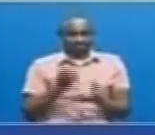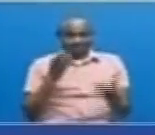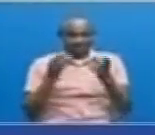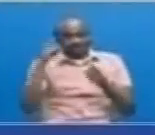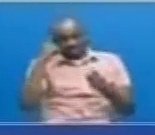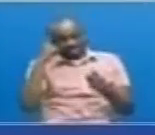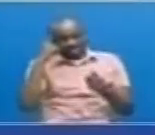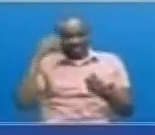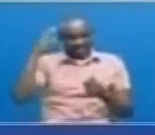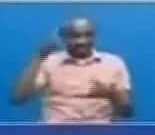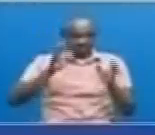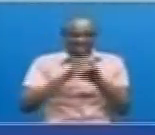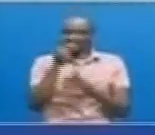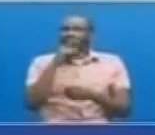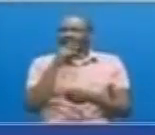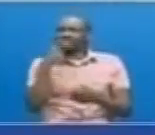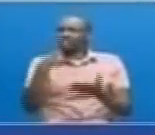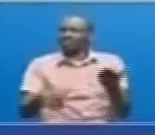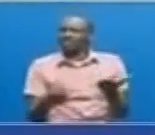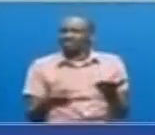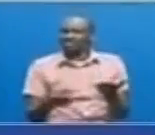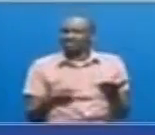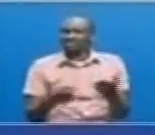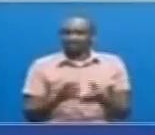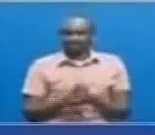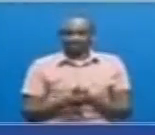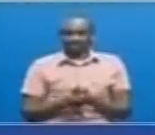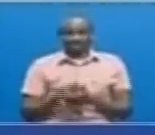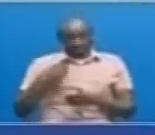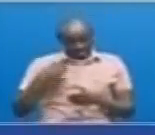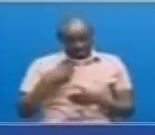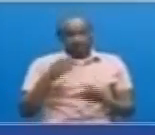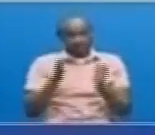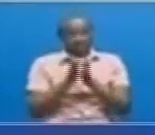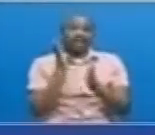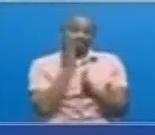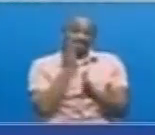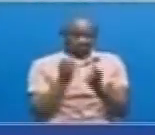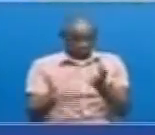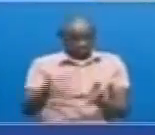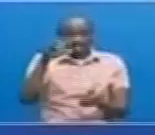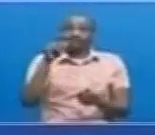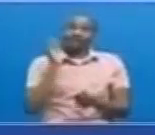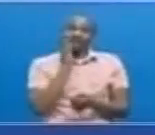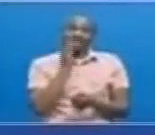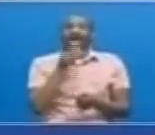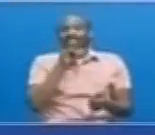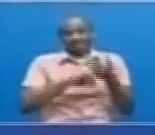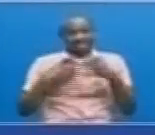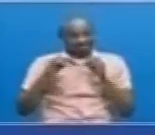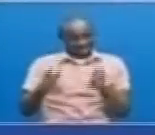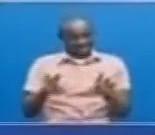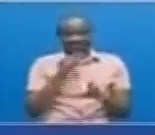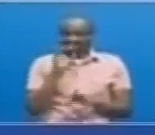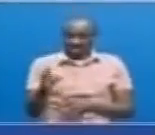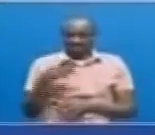crazy. What is this young man saying? I grew up with my mother, who was a single mother, and I